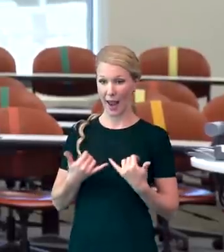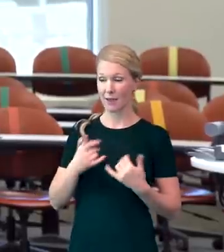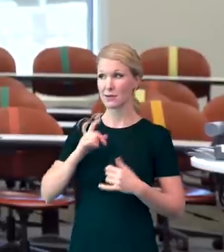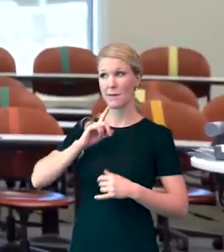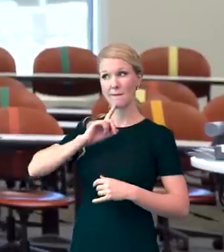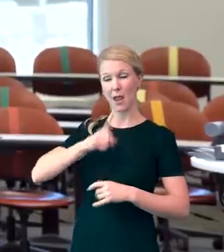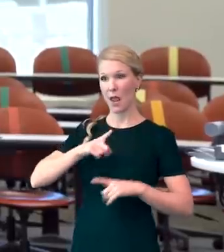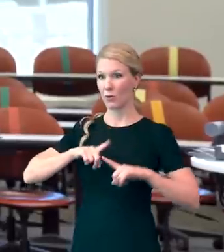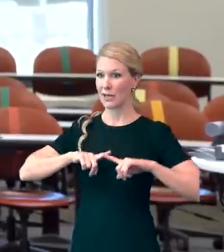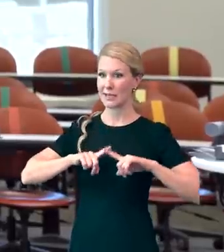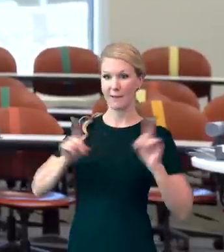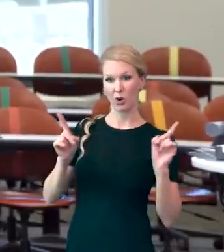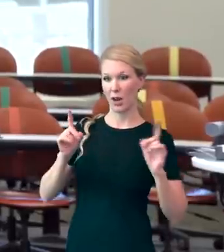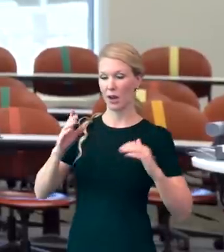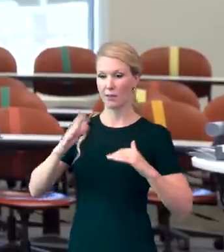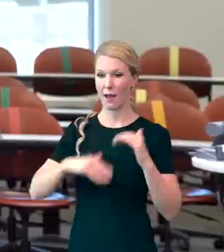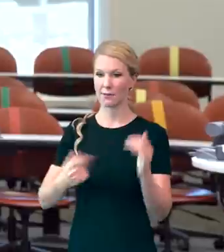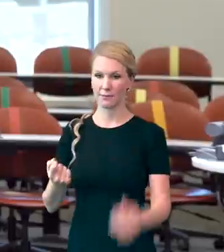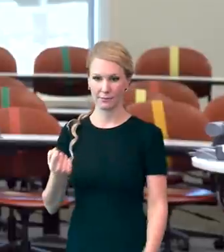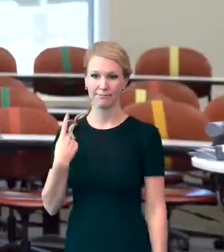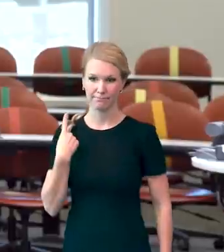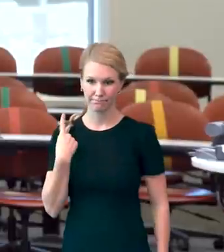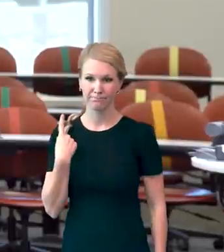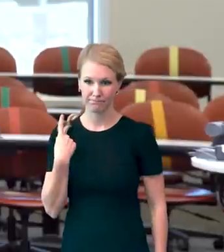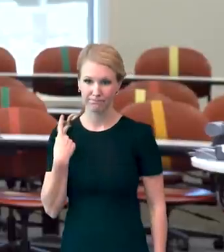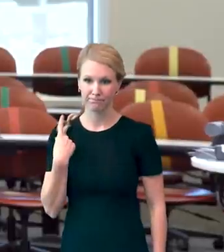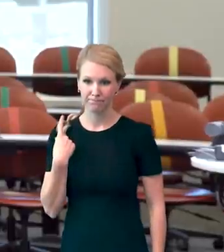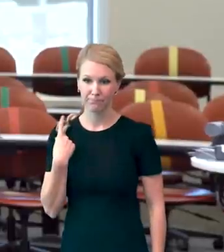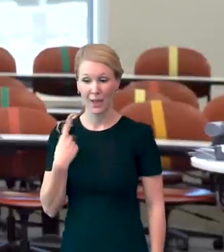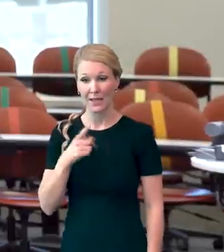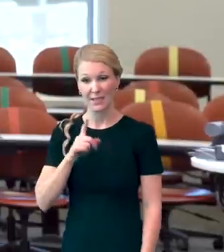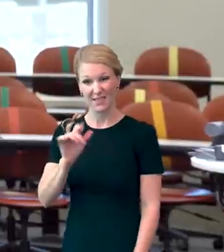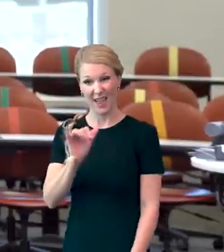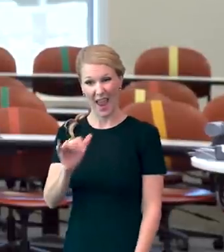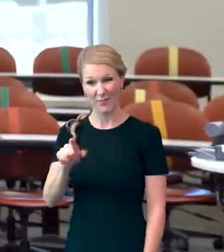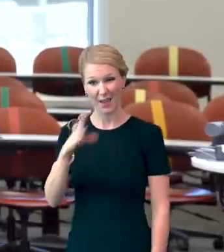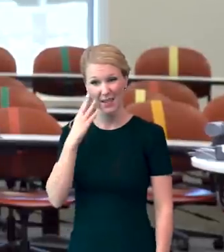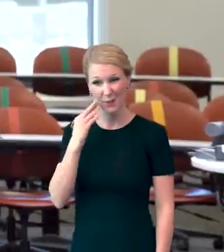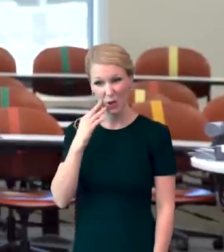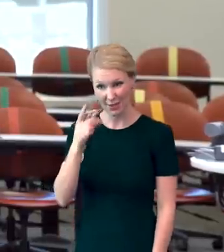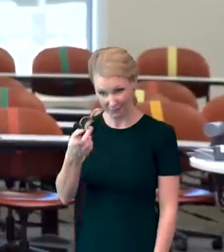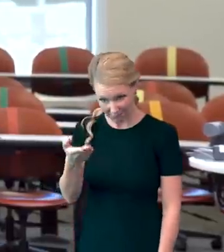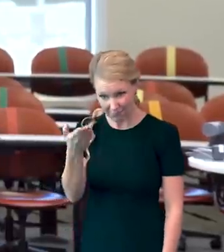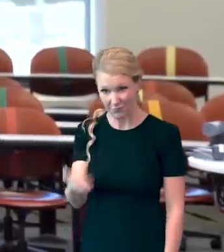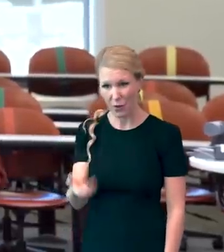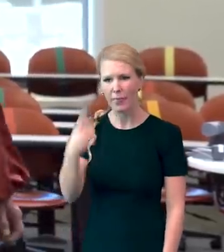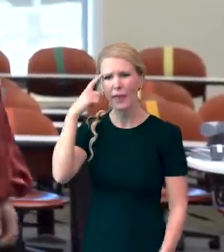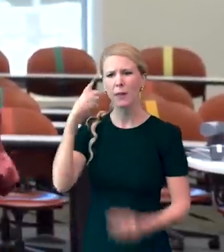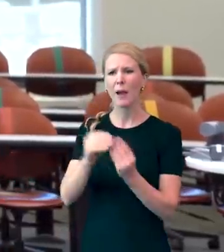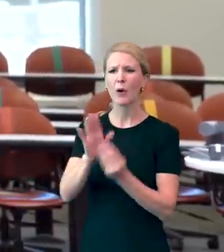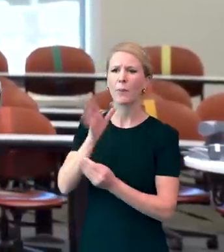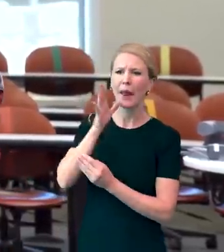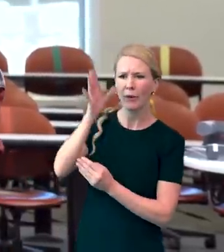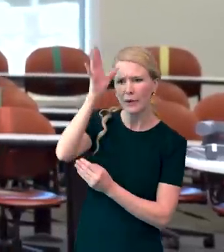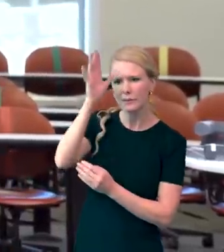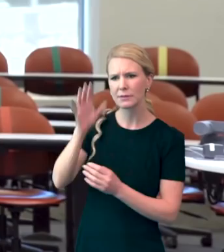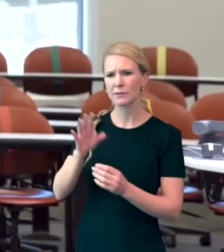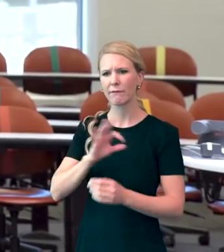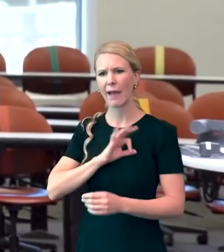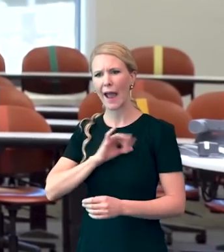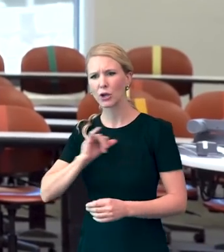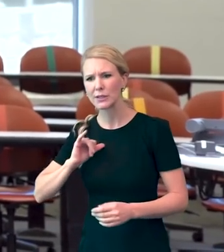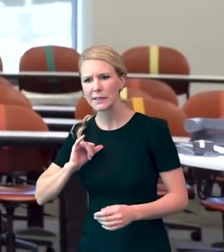very, very different than the world I knew a year ago. And I imagine the same is true for you. You know, I think of our parents, our faculty,